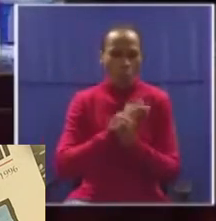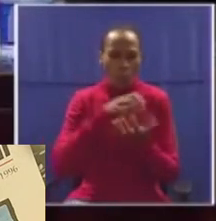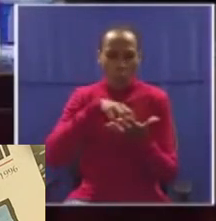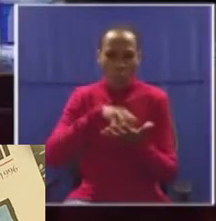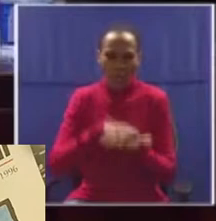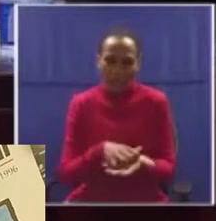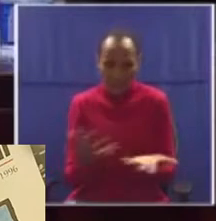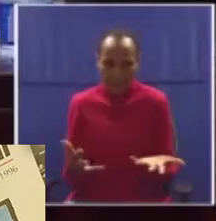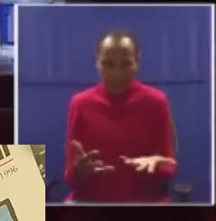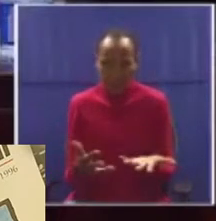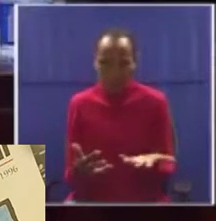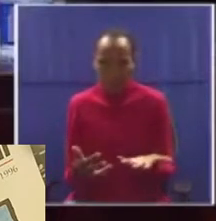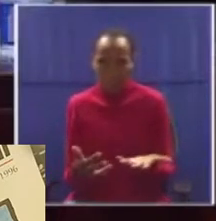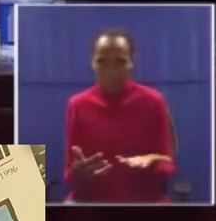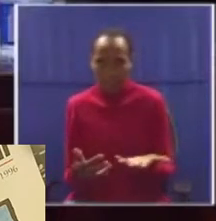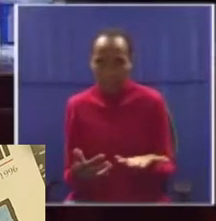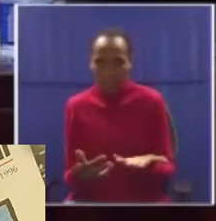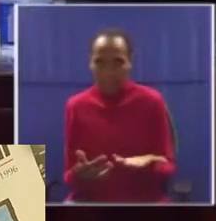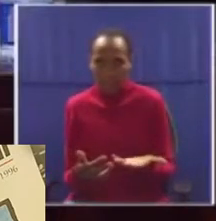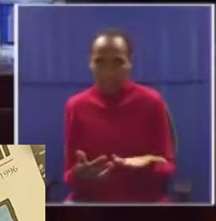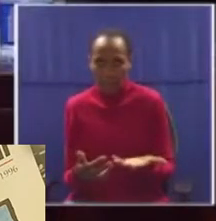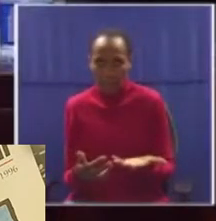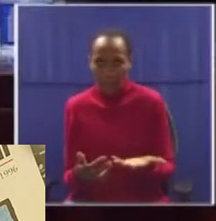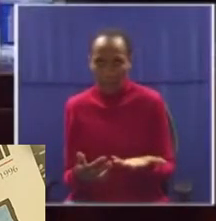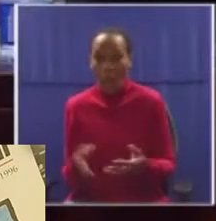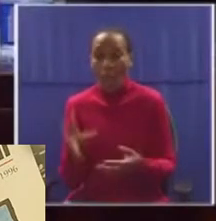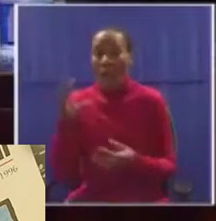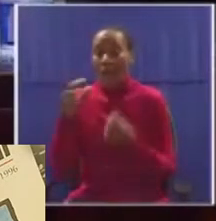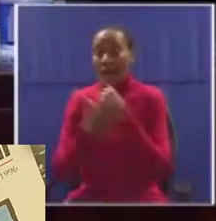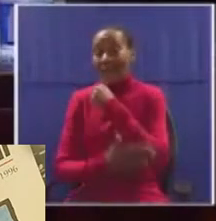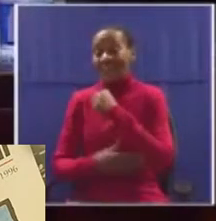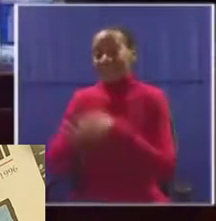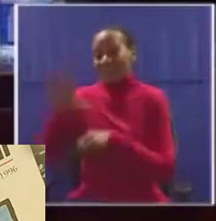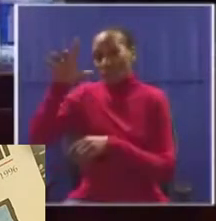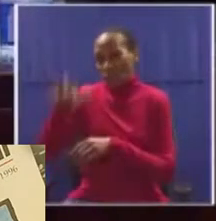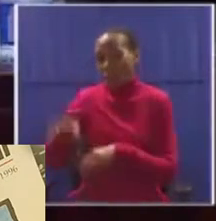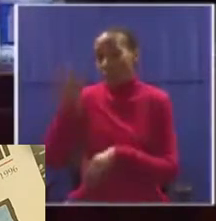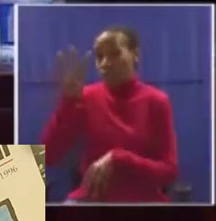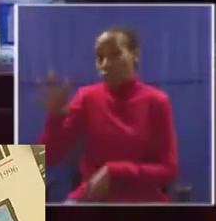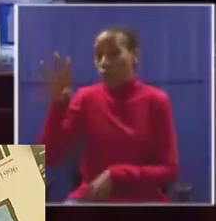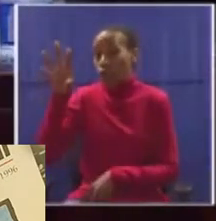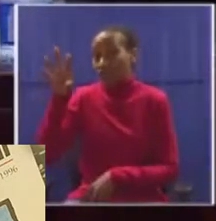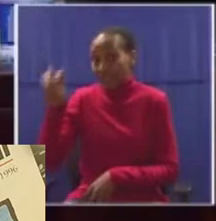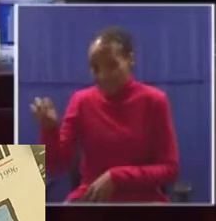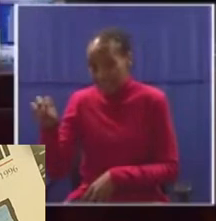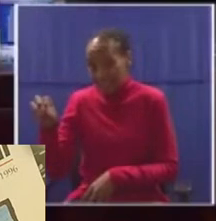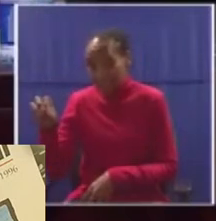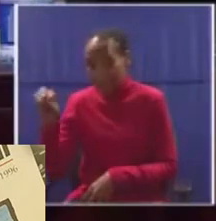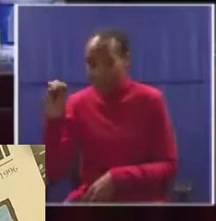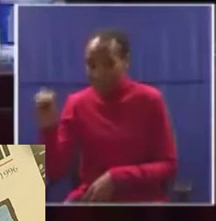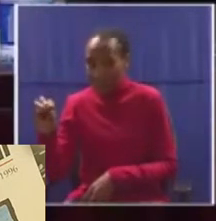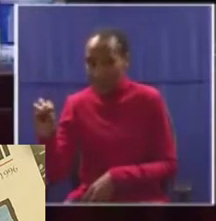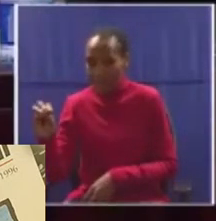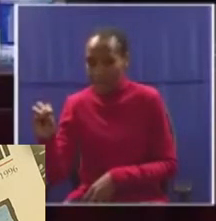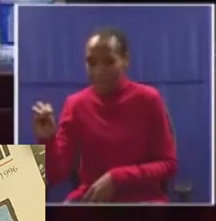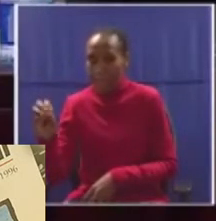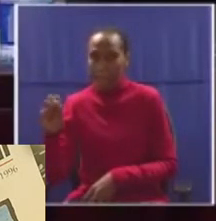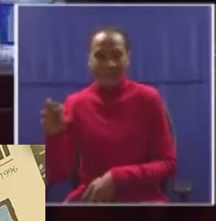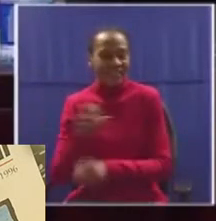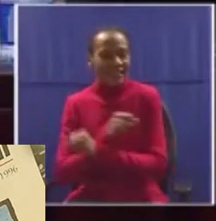enforcement agencies no country amongst the 40 members of the financial Action Tax force is fully